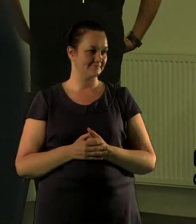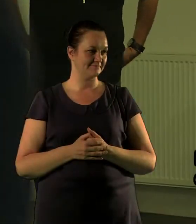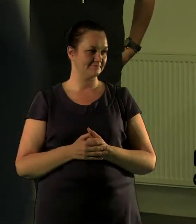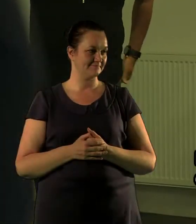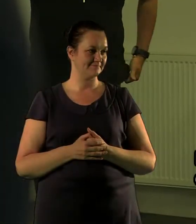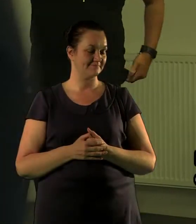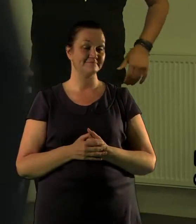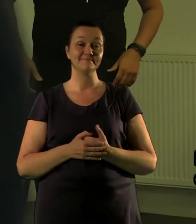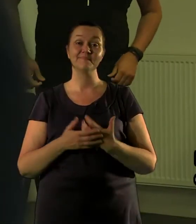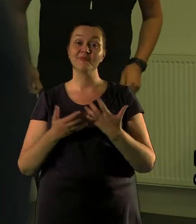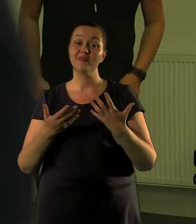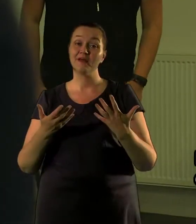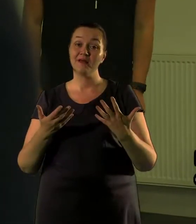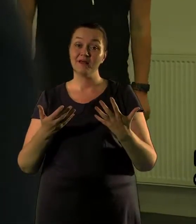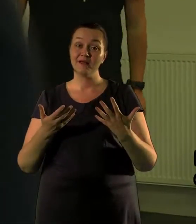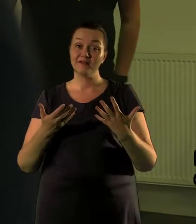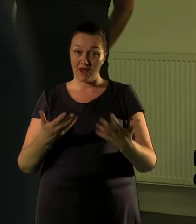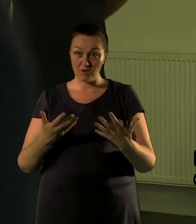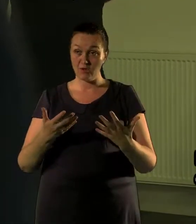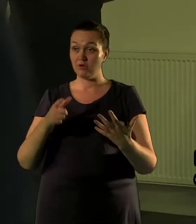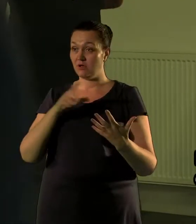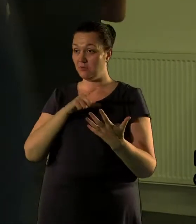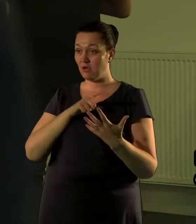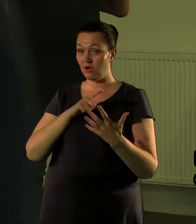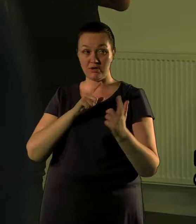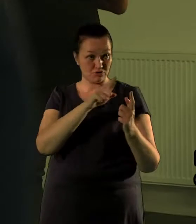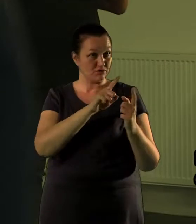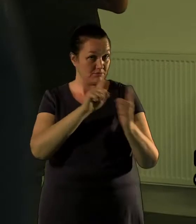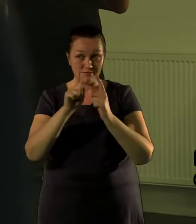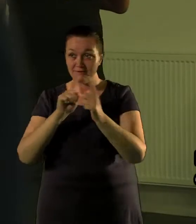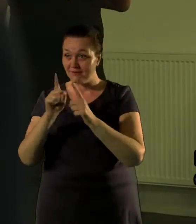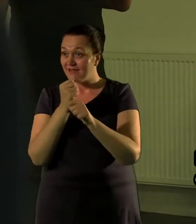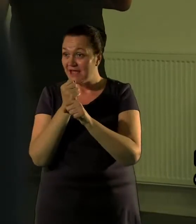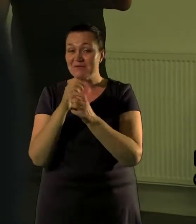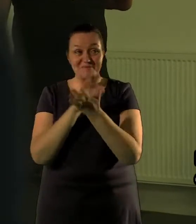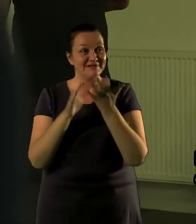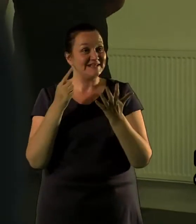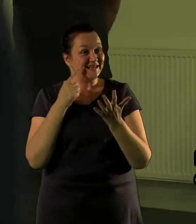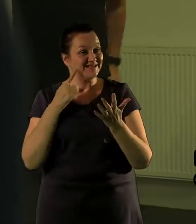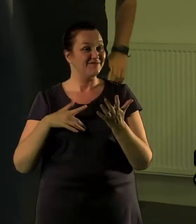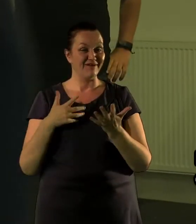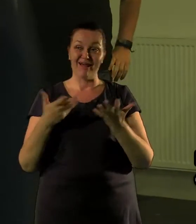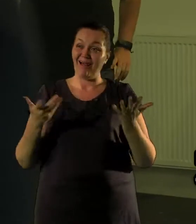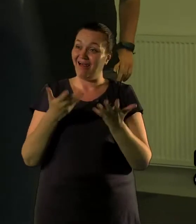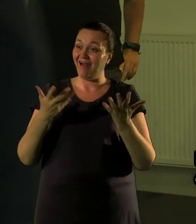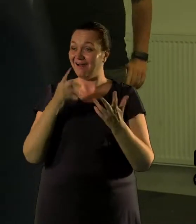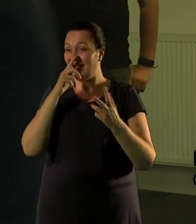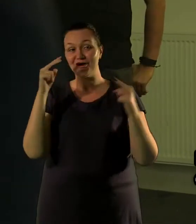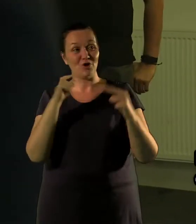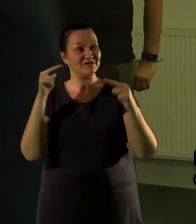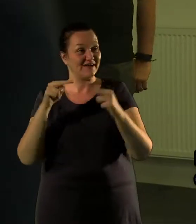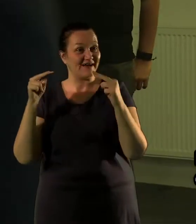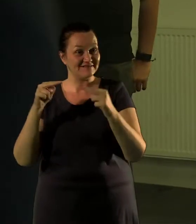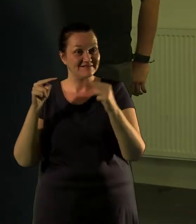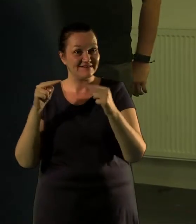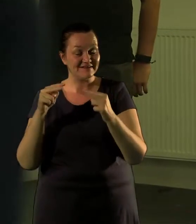By now, because it's a game, it has been easier to make eye contact. And by now, we have all moved around a